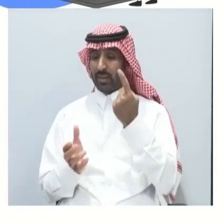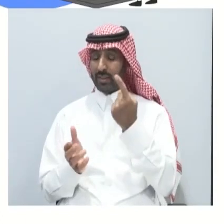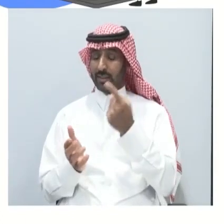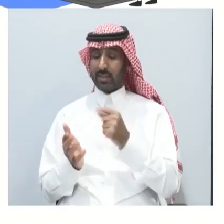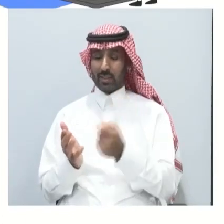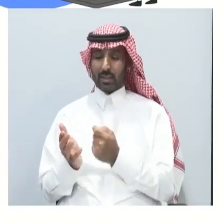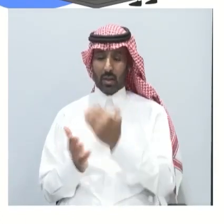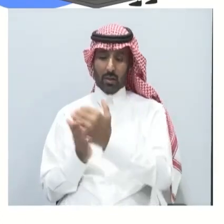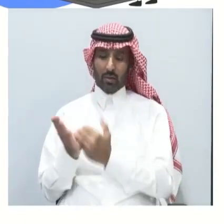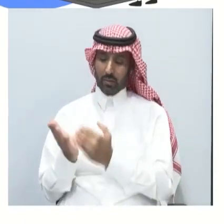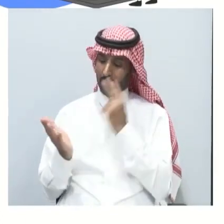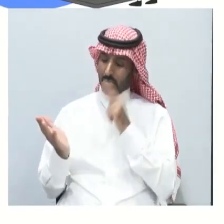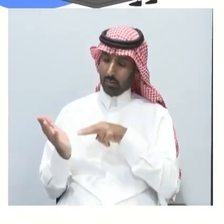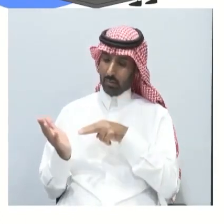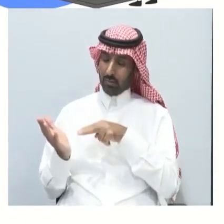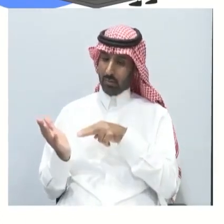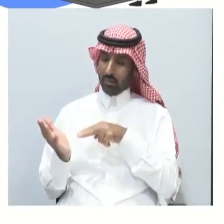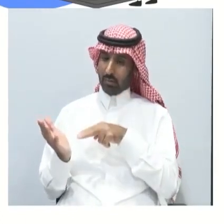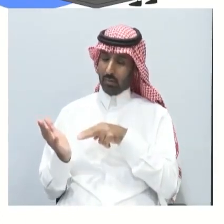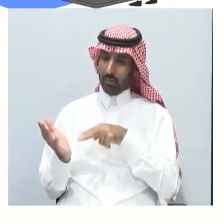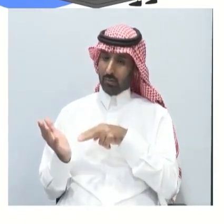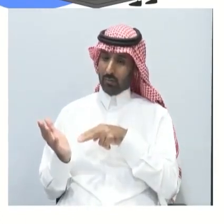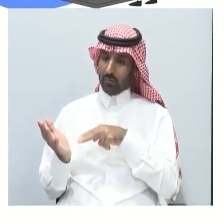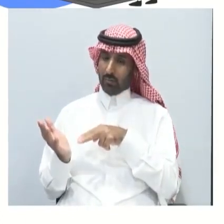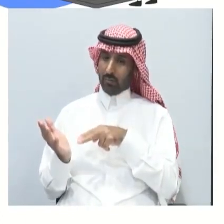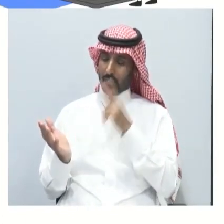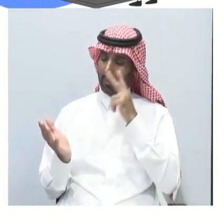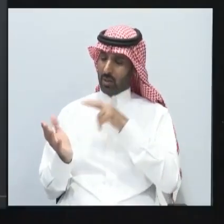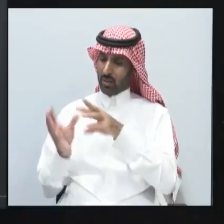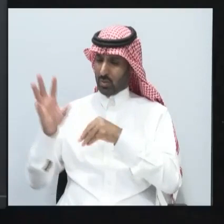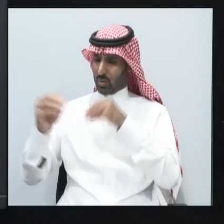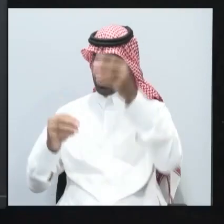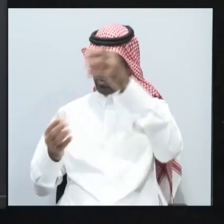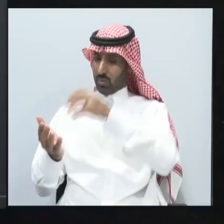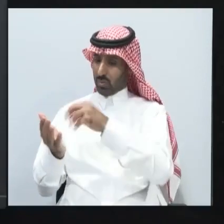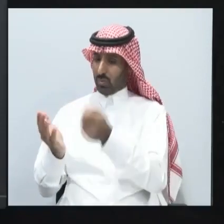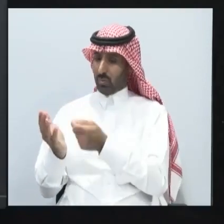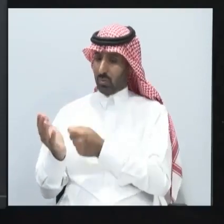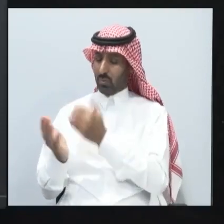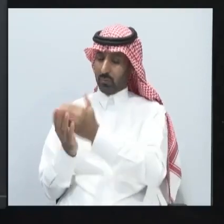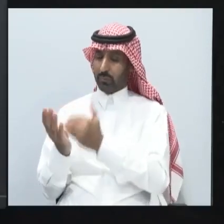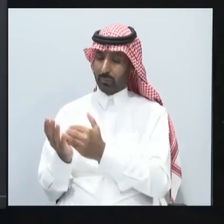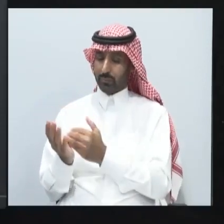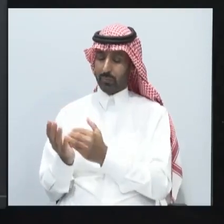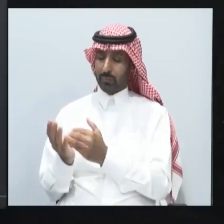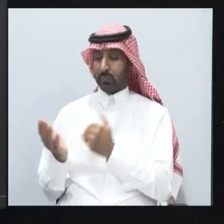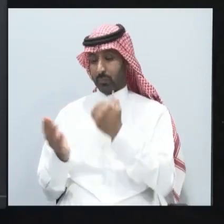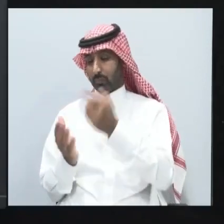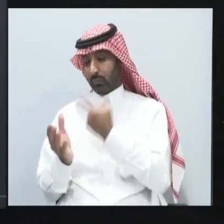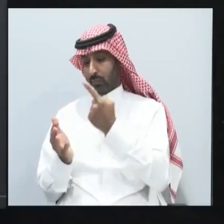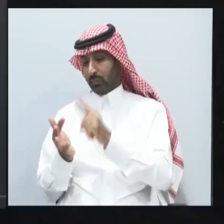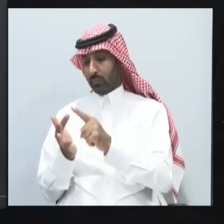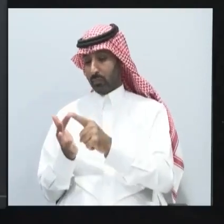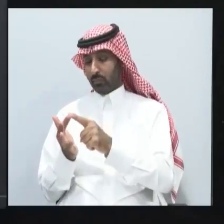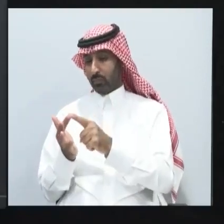draft. So the first thing is to write a draft to collect all the information that you have here, then read